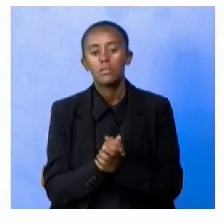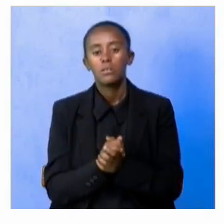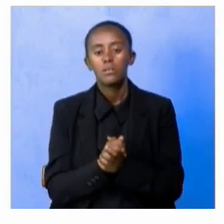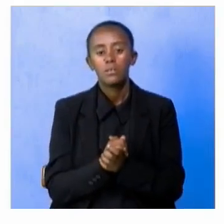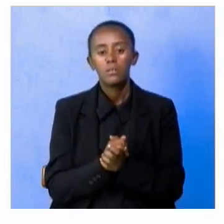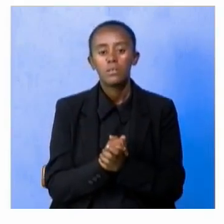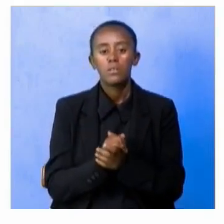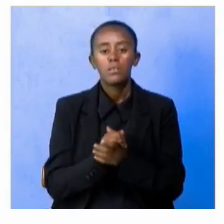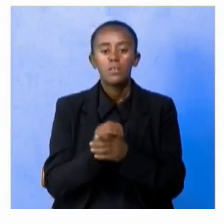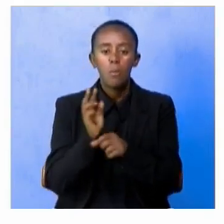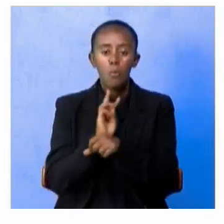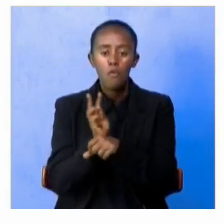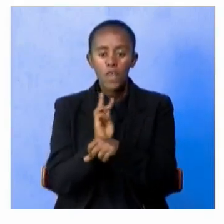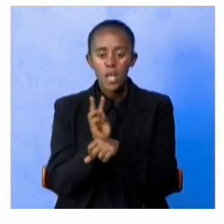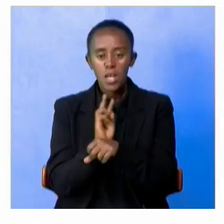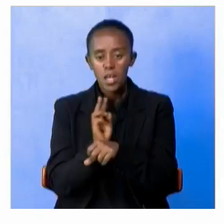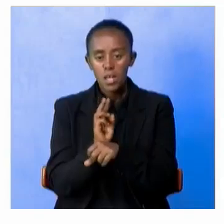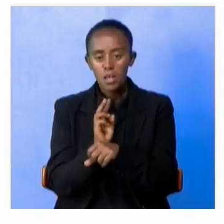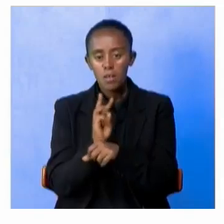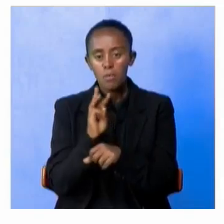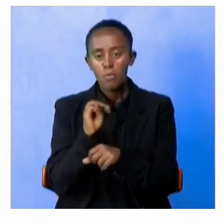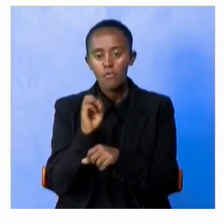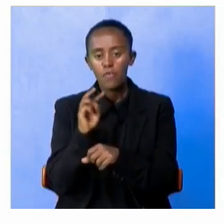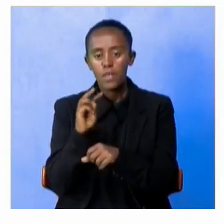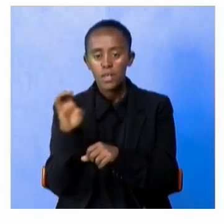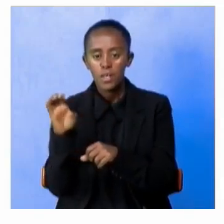the movie